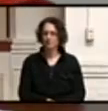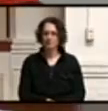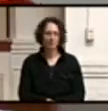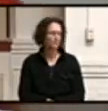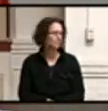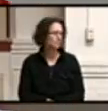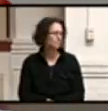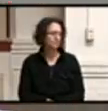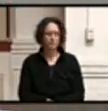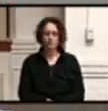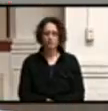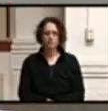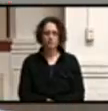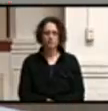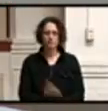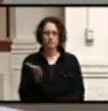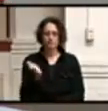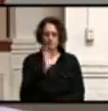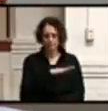Then we have on page